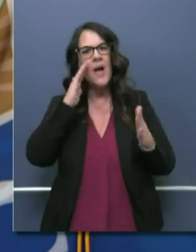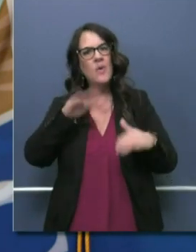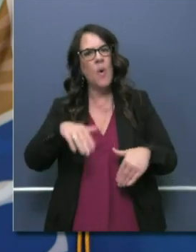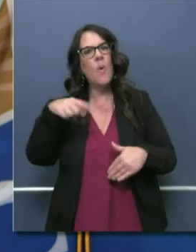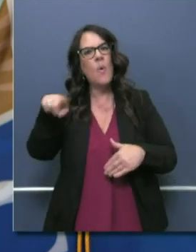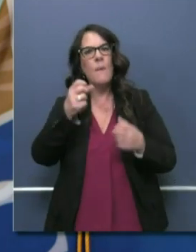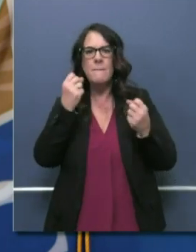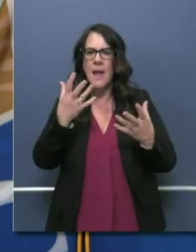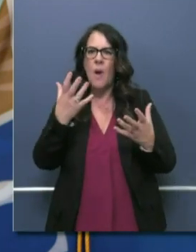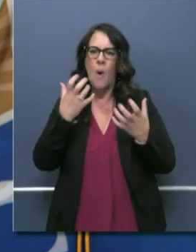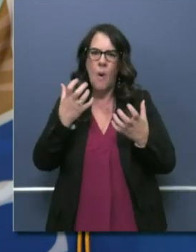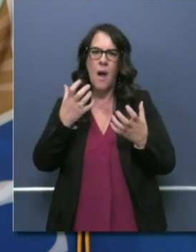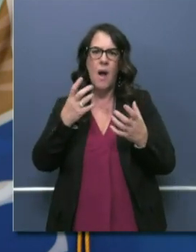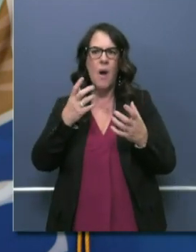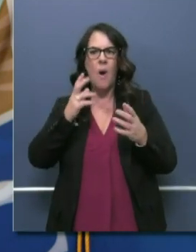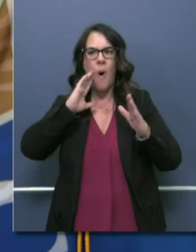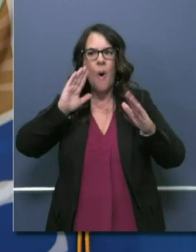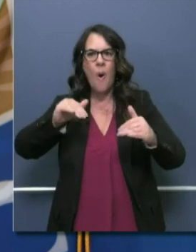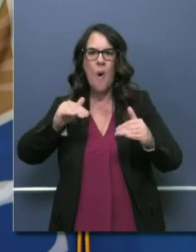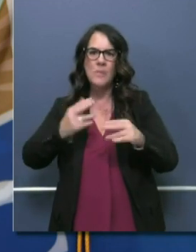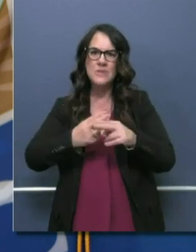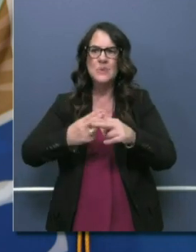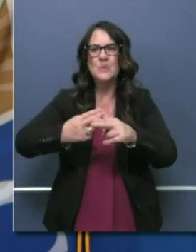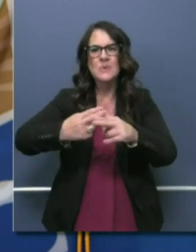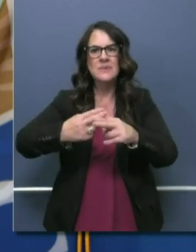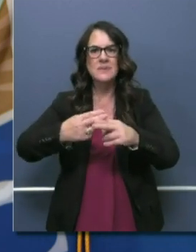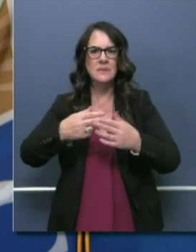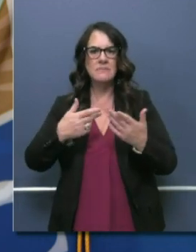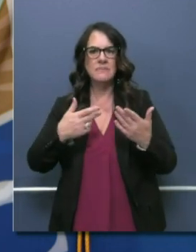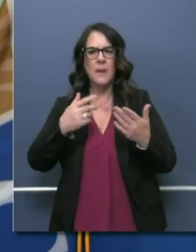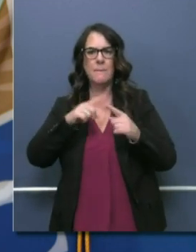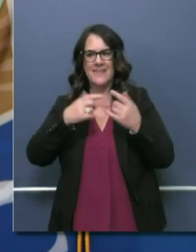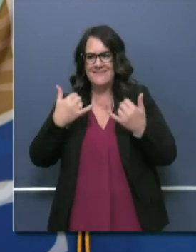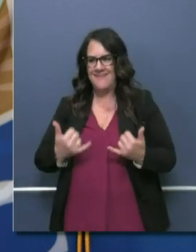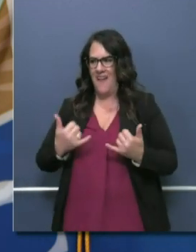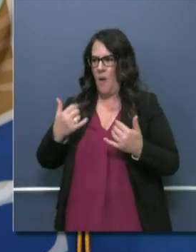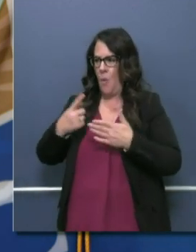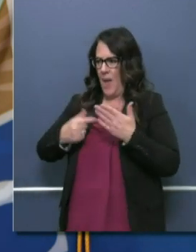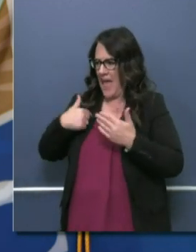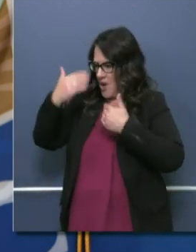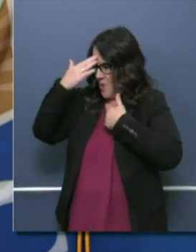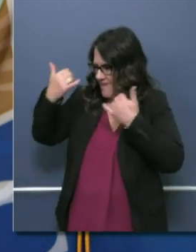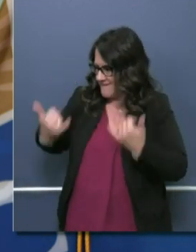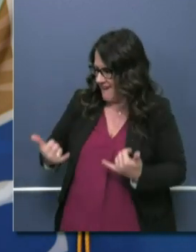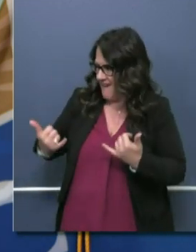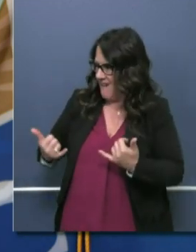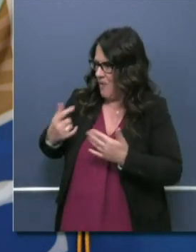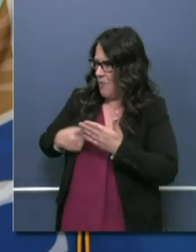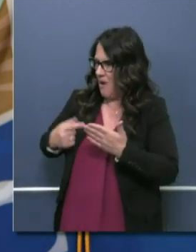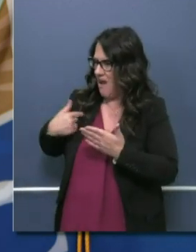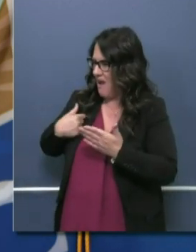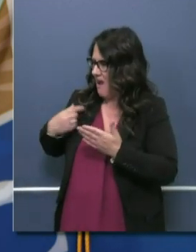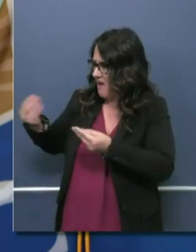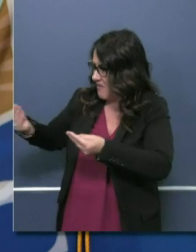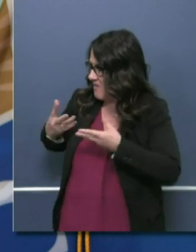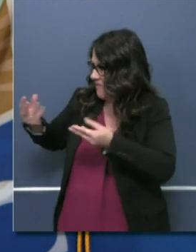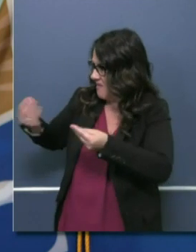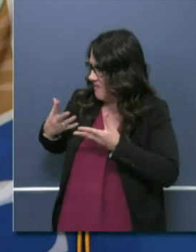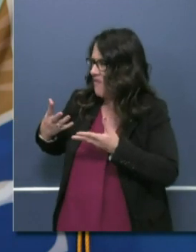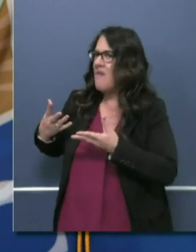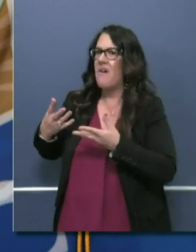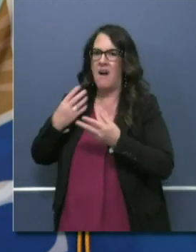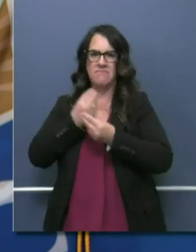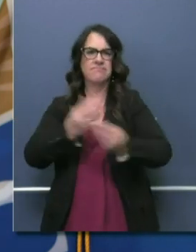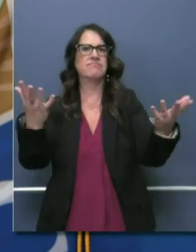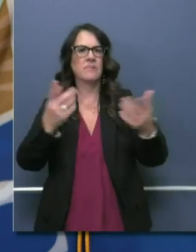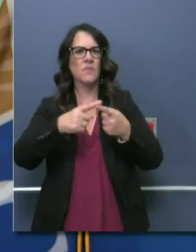sooner. But we are, from a public health lens, where we are, and I feel some confidence, if we're thoughtful about the next